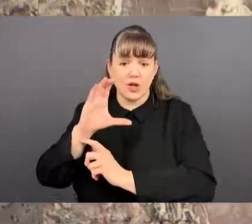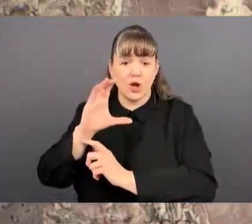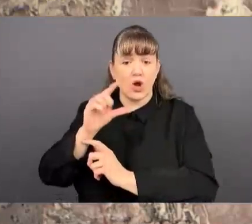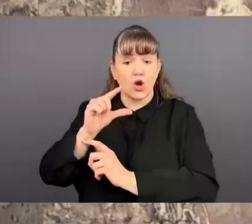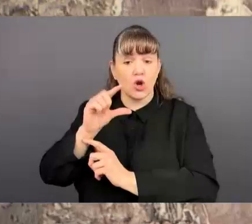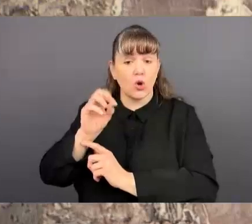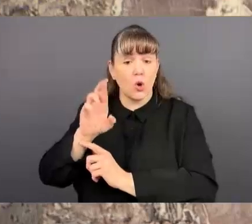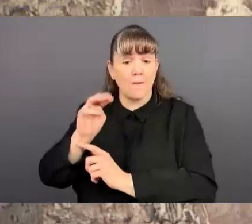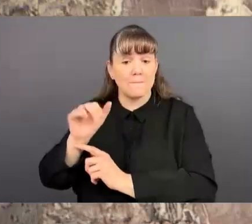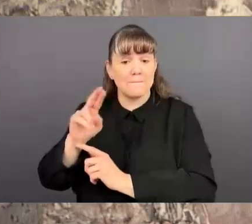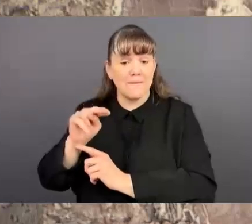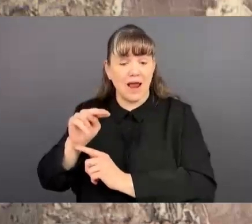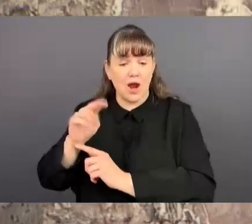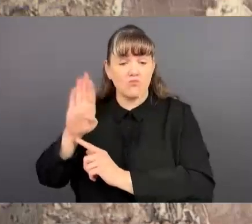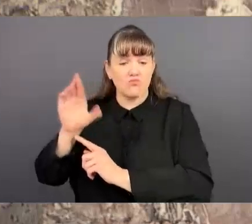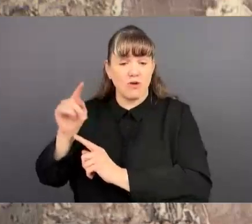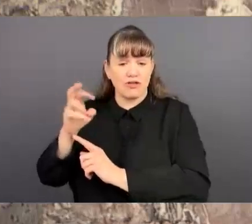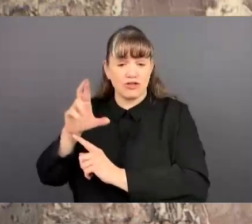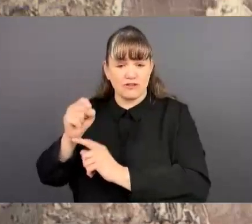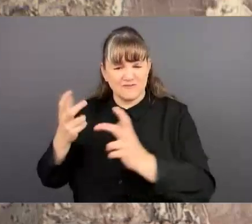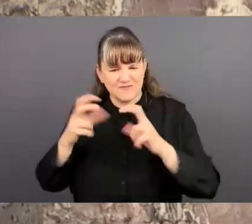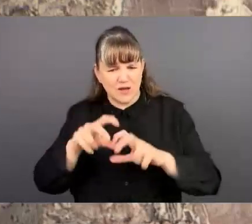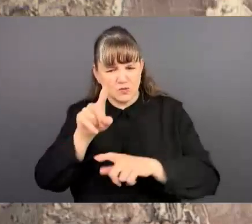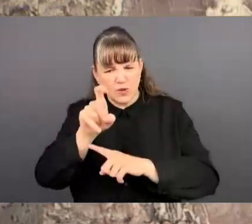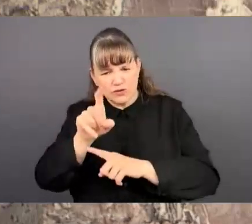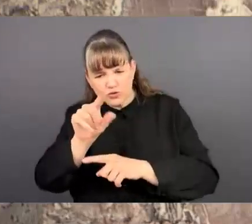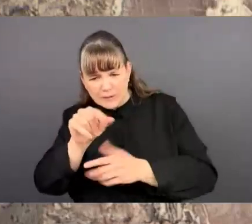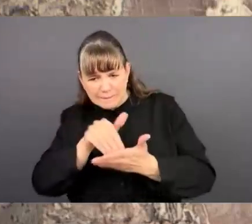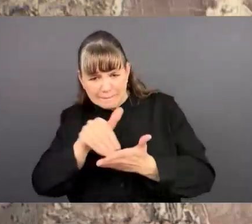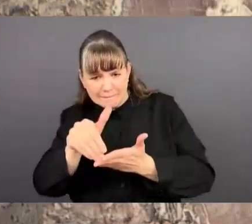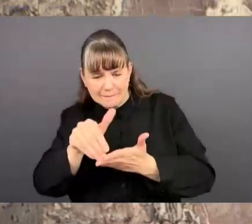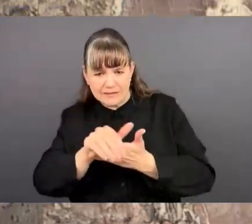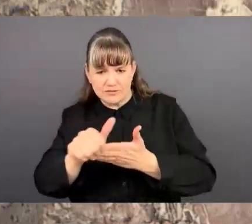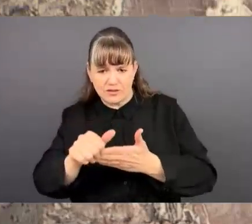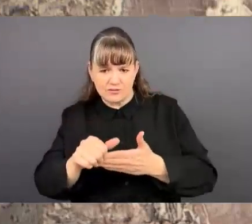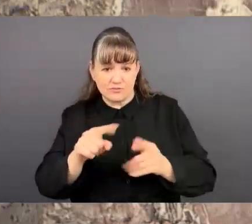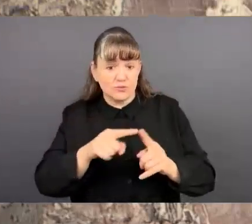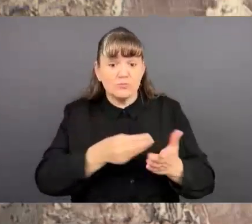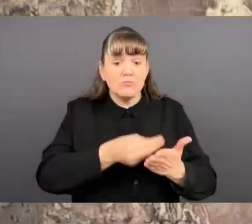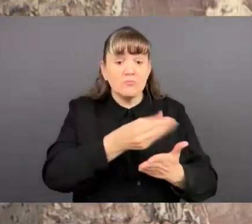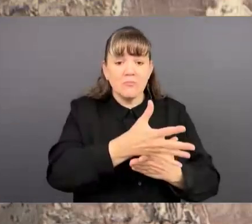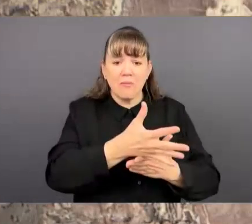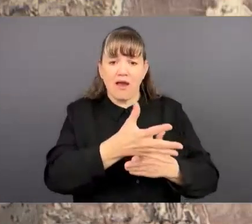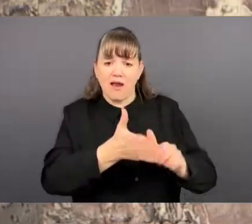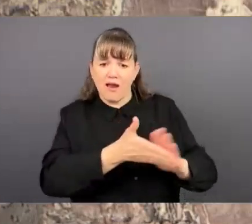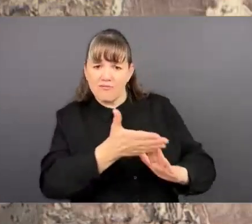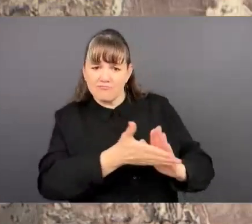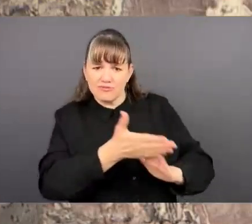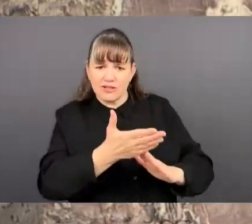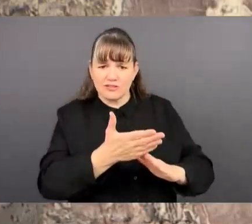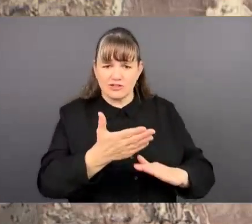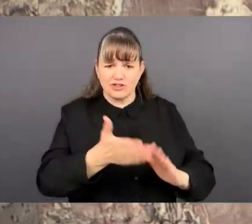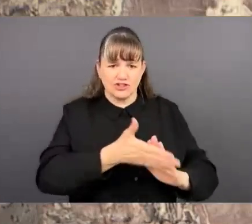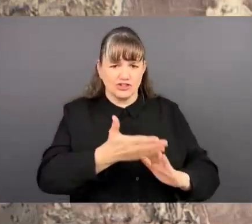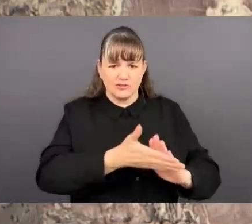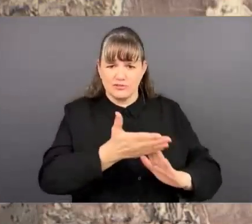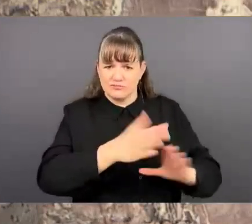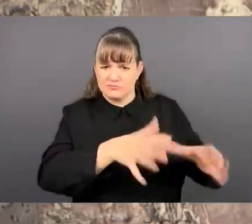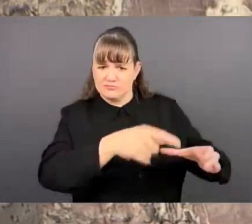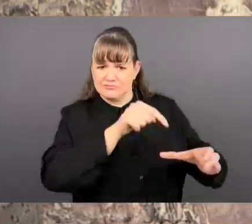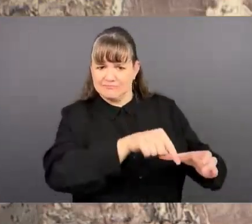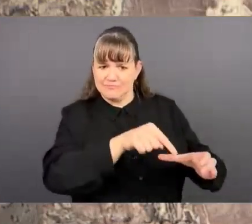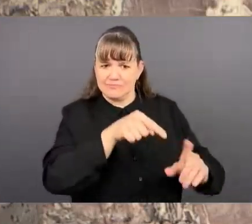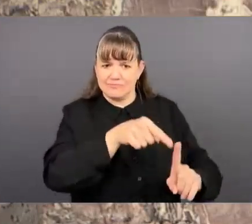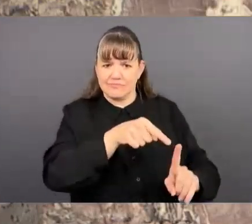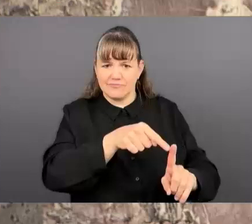operation in Princeton. I don't know about you, but that delivers good news for forest sector workers in Princeton and the Okanagan.